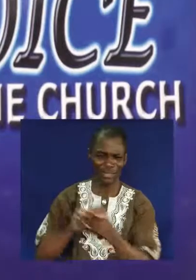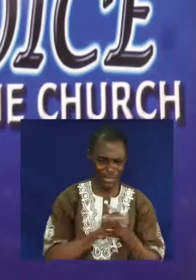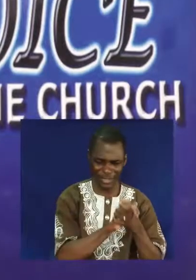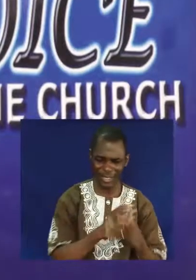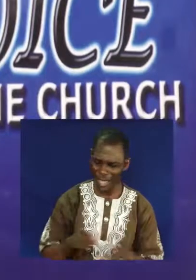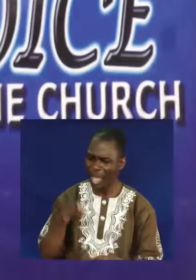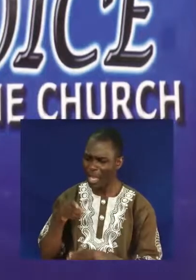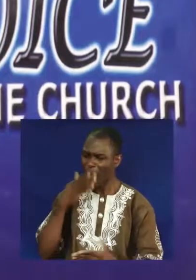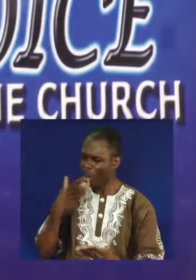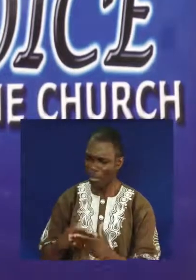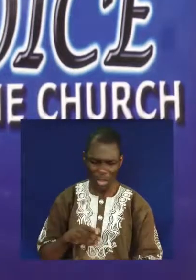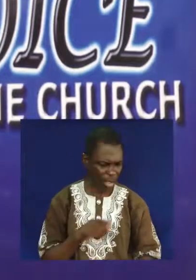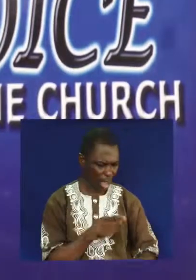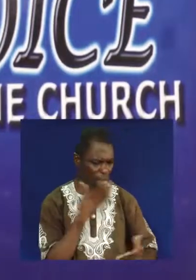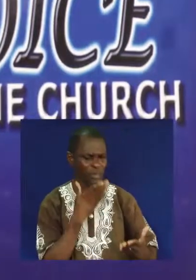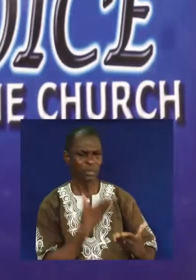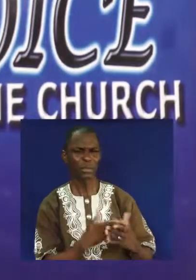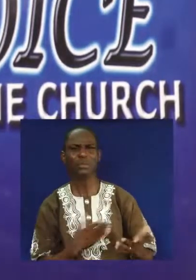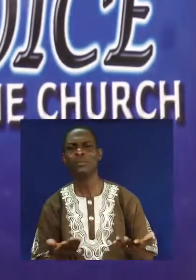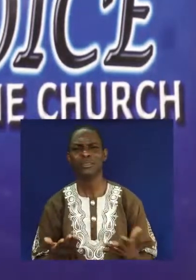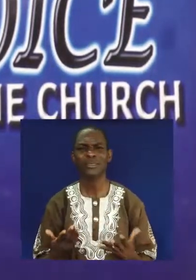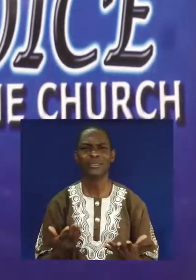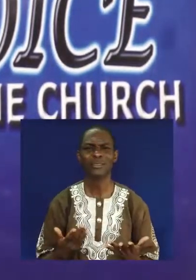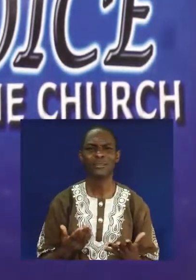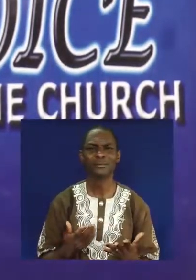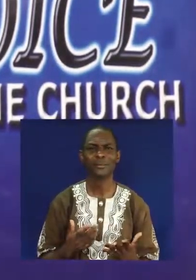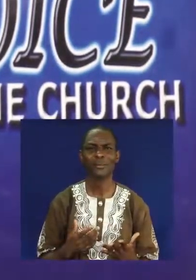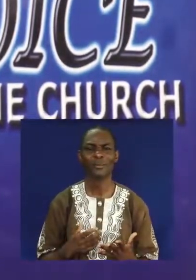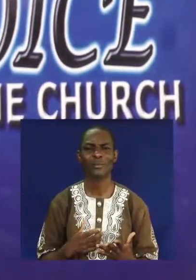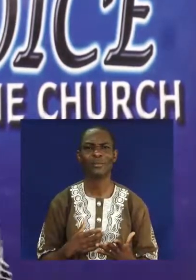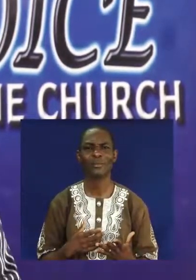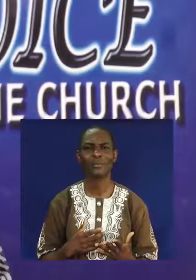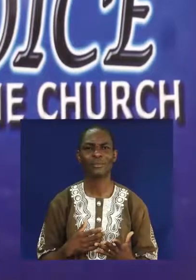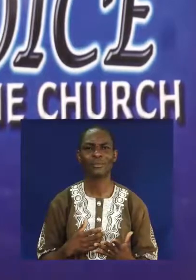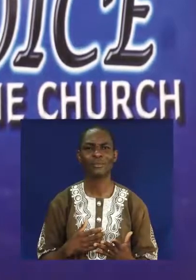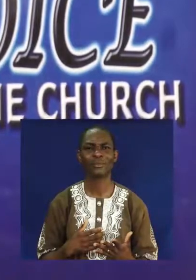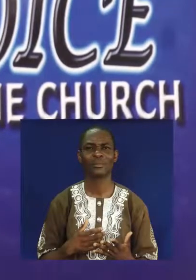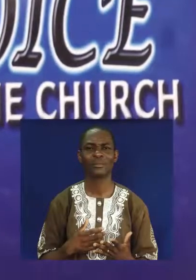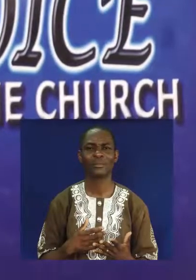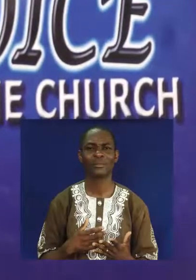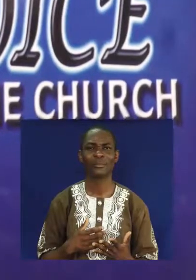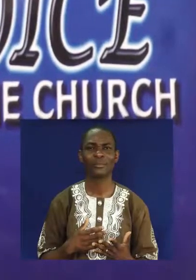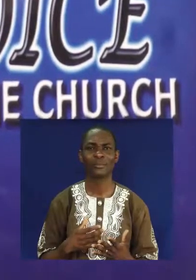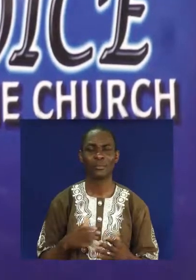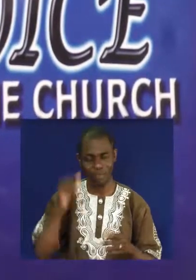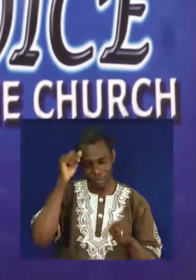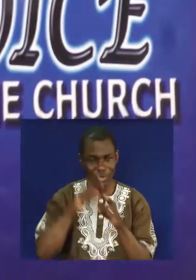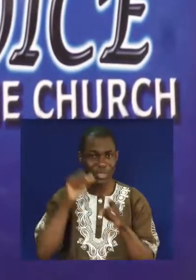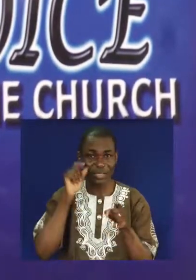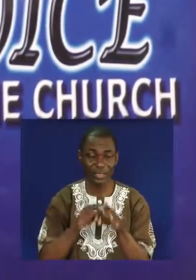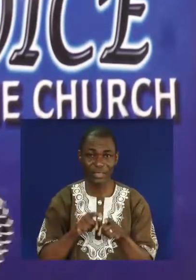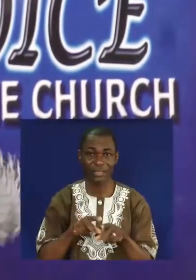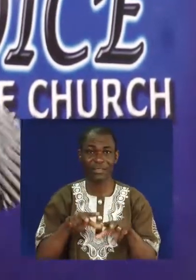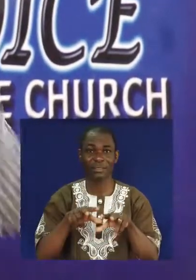pefe se o manfo bra ene bechre. Na me nu mie nu yem bra senete